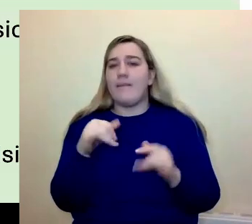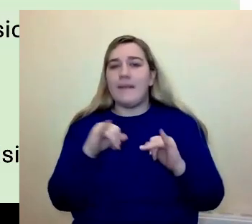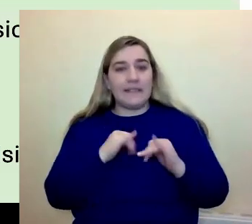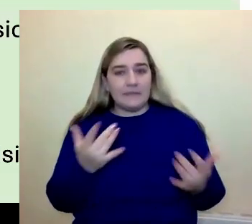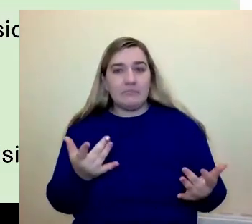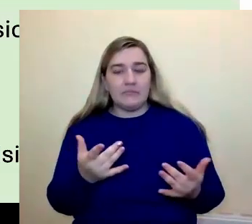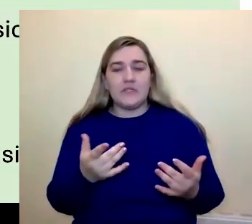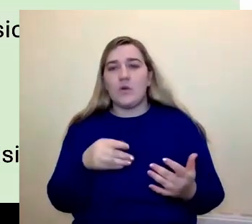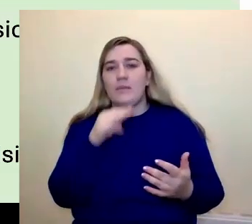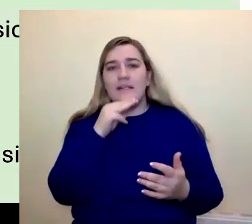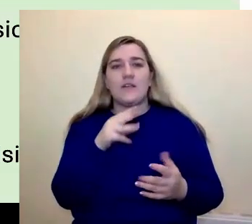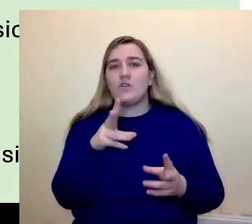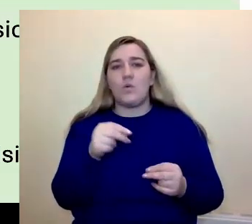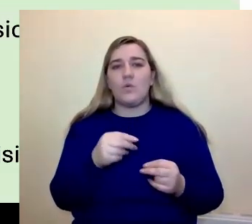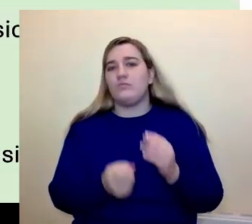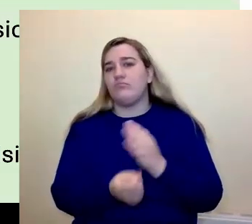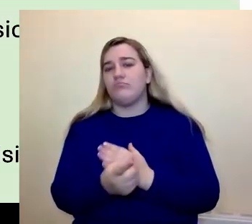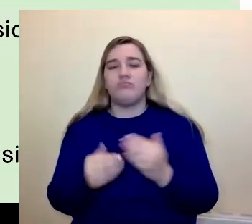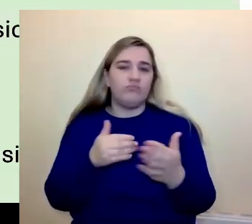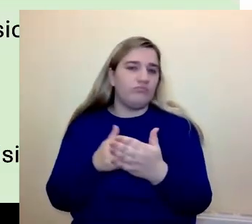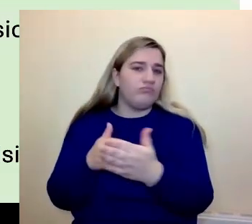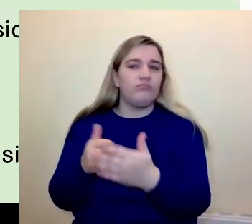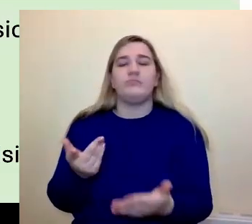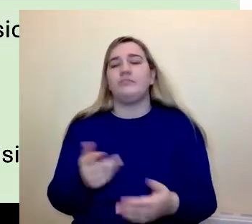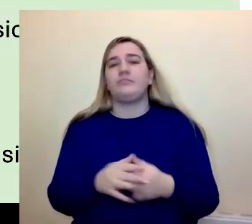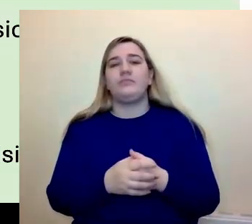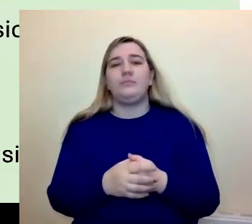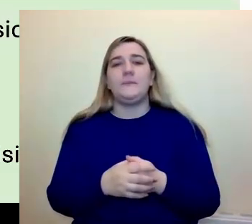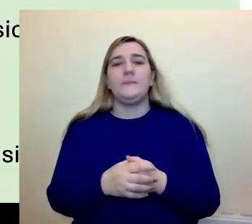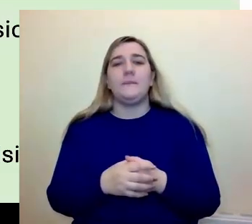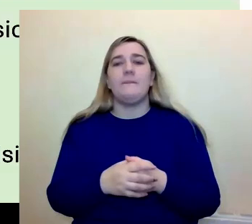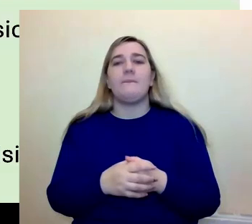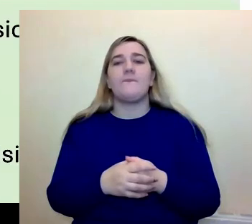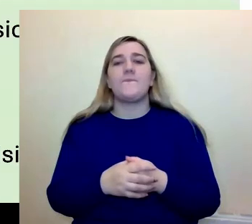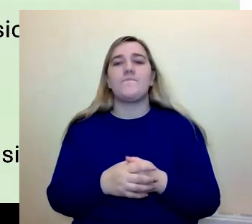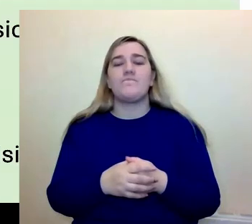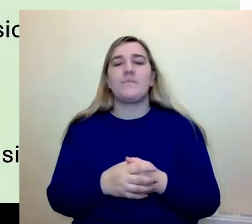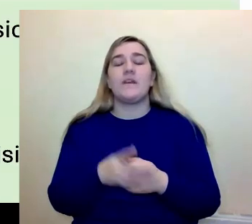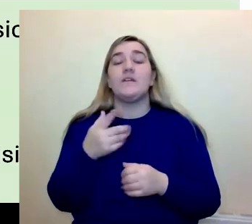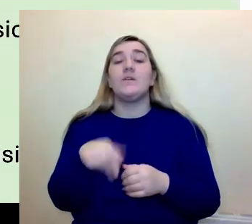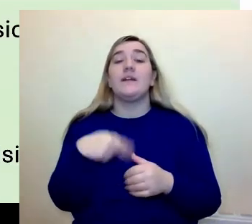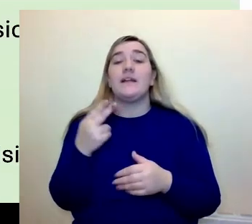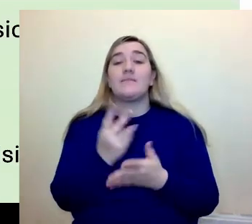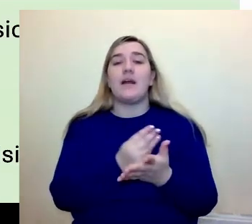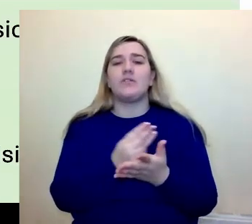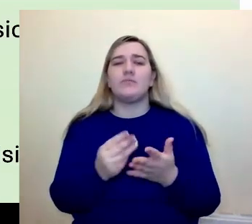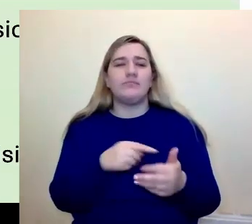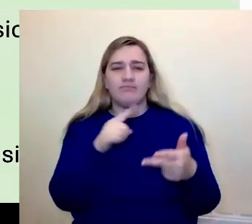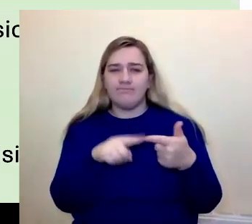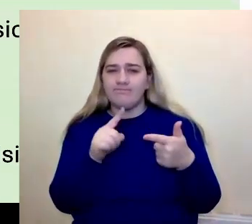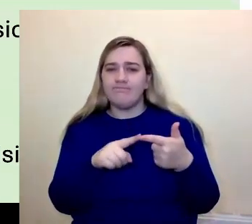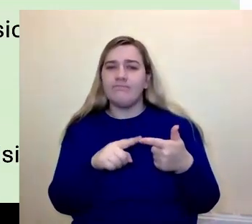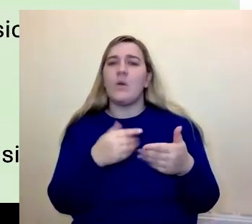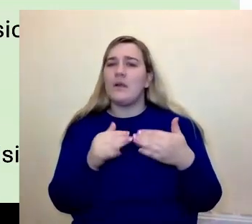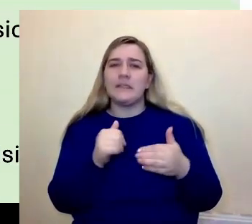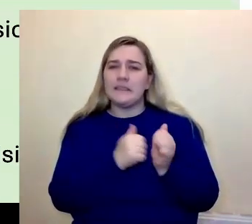second hour-long session, we look more closely at what is the Assisted Decision Making Act.